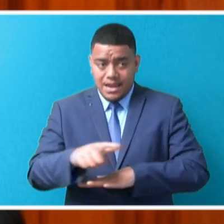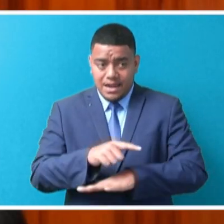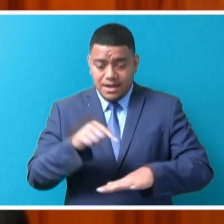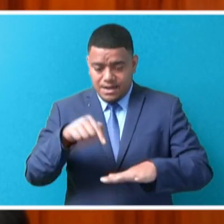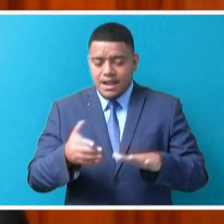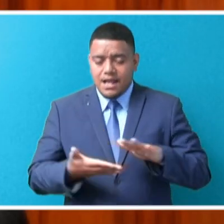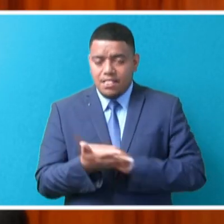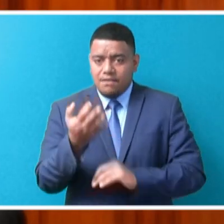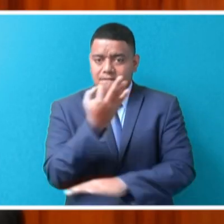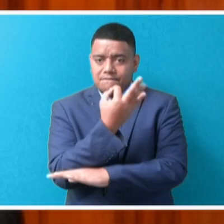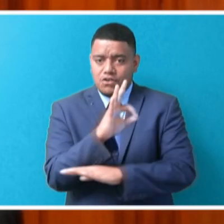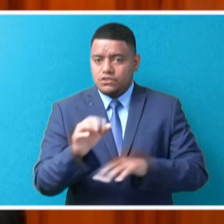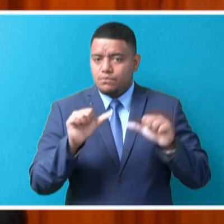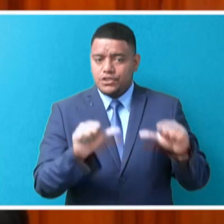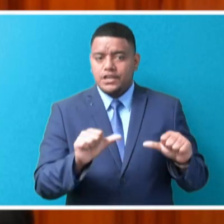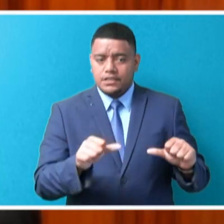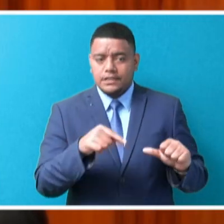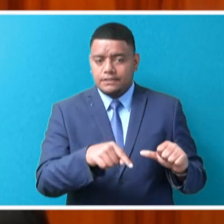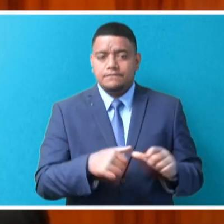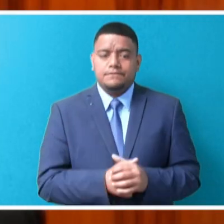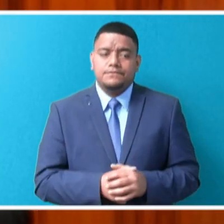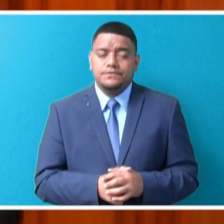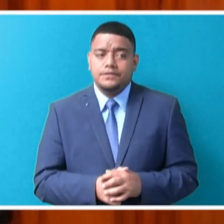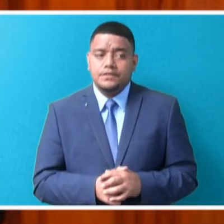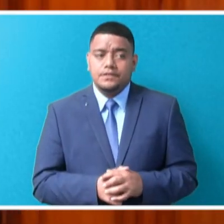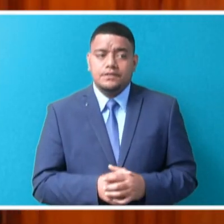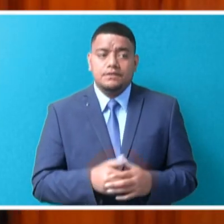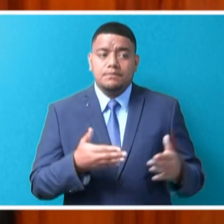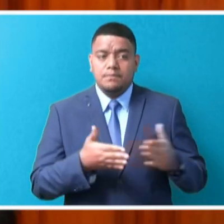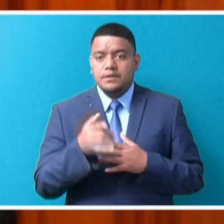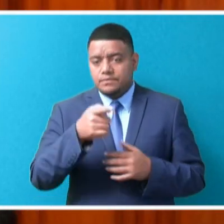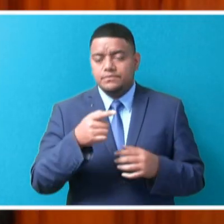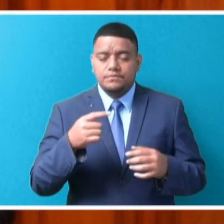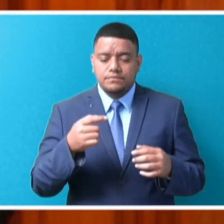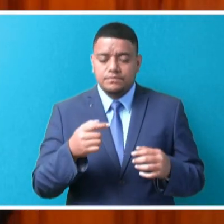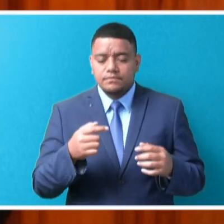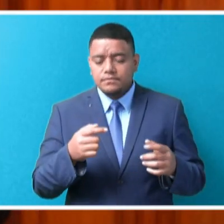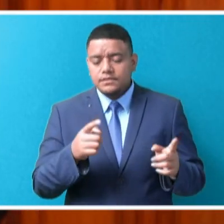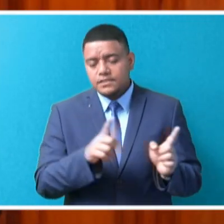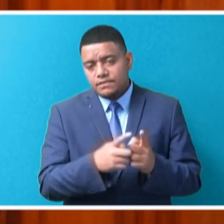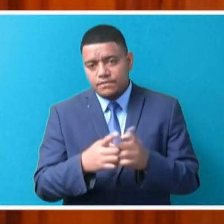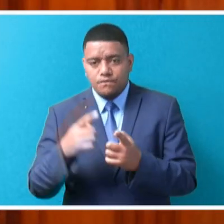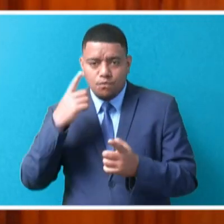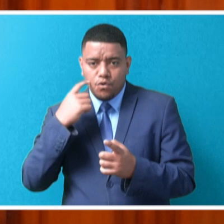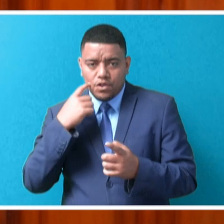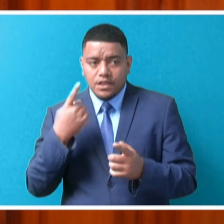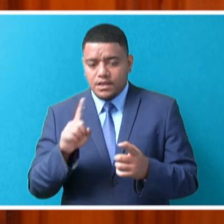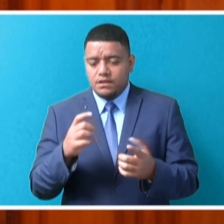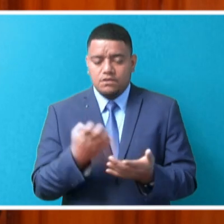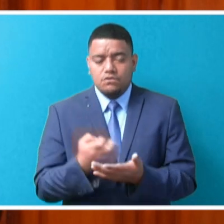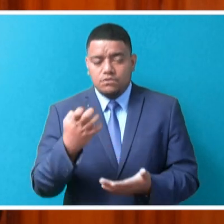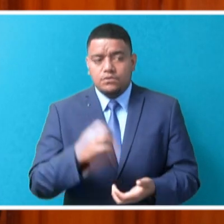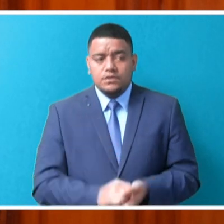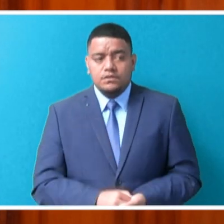cover. Our forests serve as carbon sinks, biodiversity reservoirs, watershed protectors, and economic assets. The